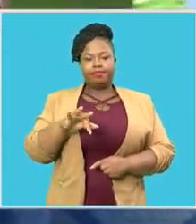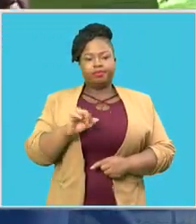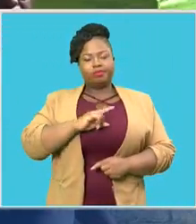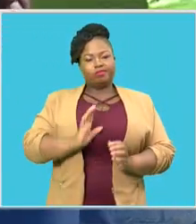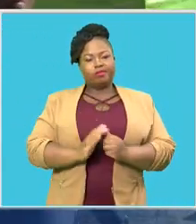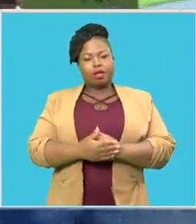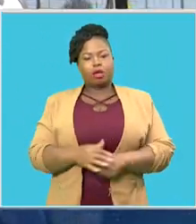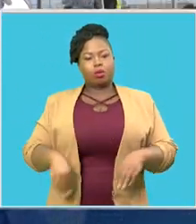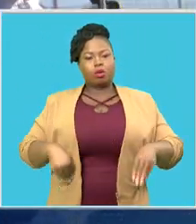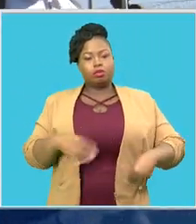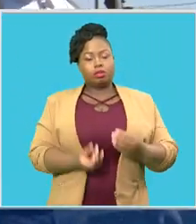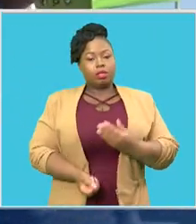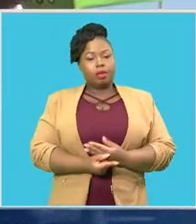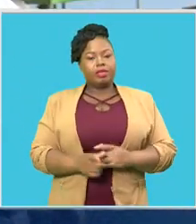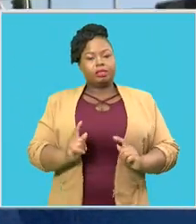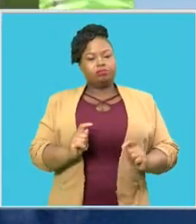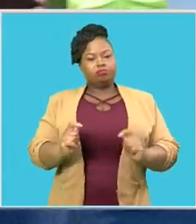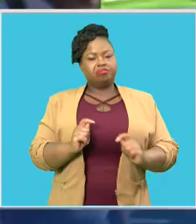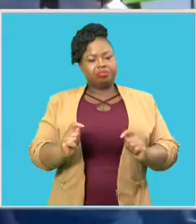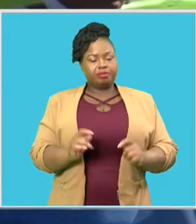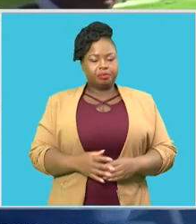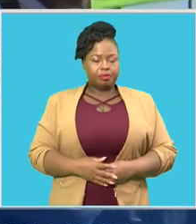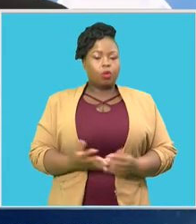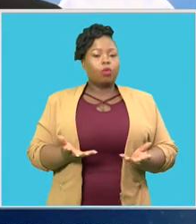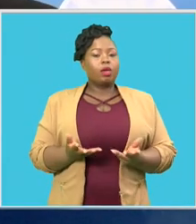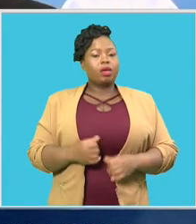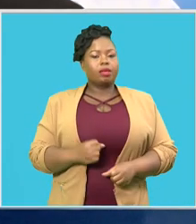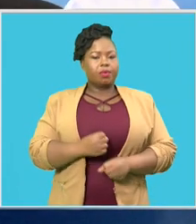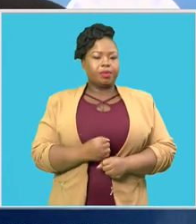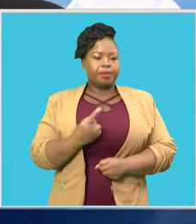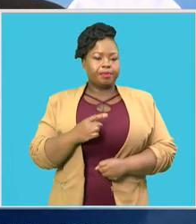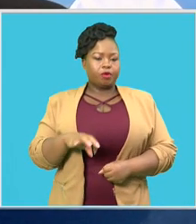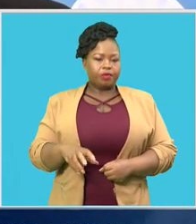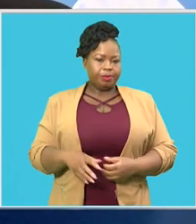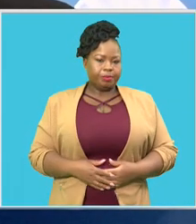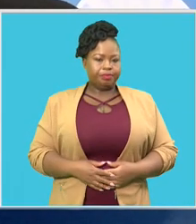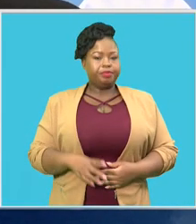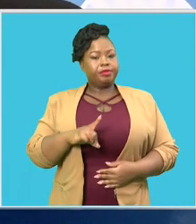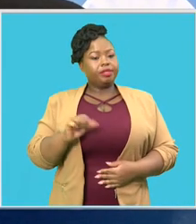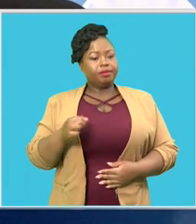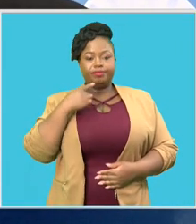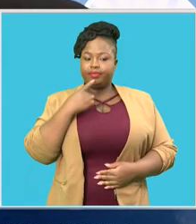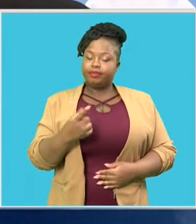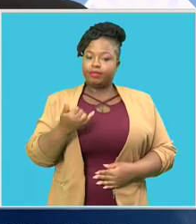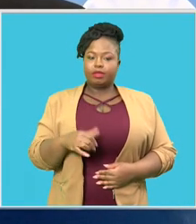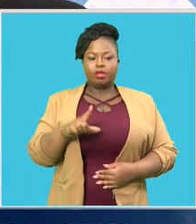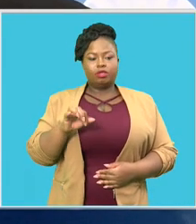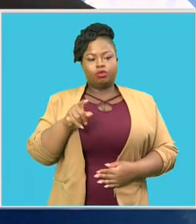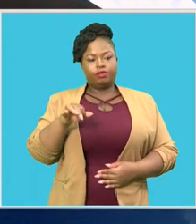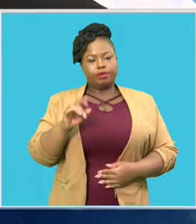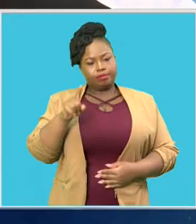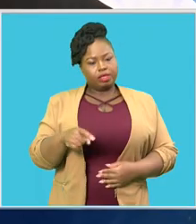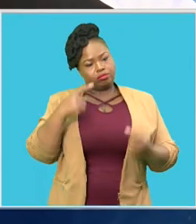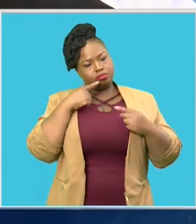ngokuvala inkohlakalo eminyangweni wezokuthuthukiswa komphakathi esifundazweni. I-DA ithi uLesufi kumele